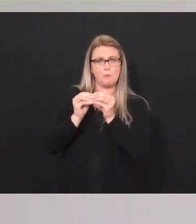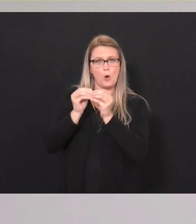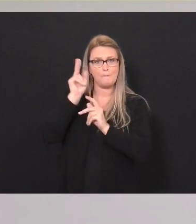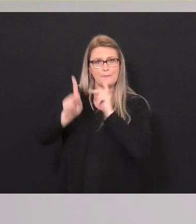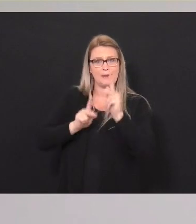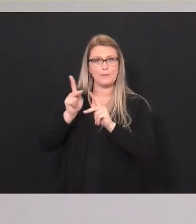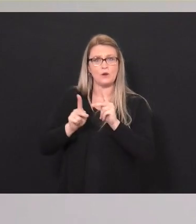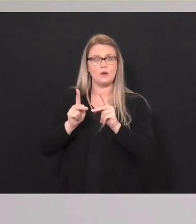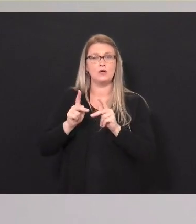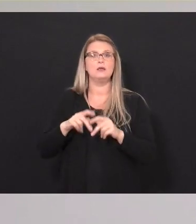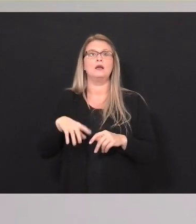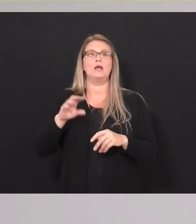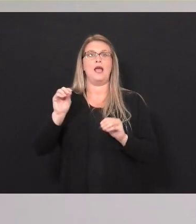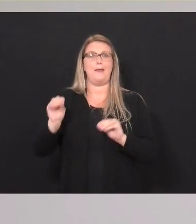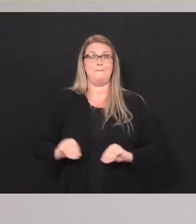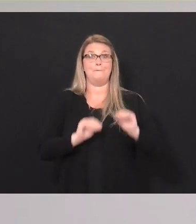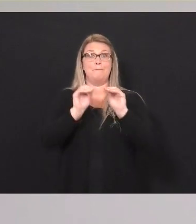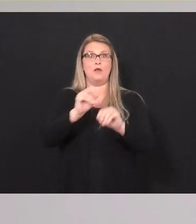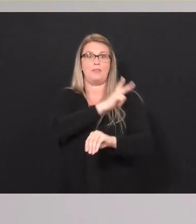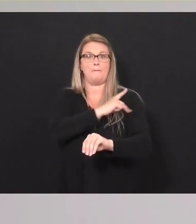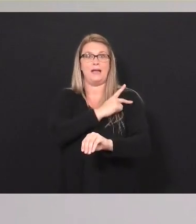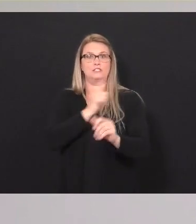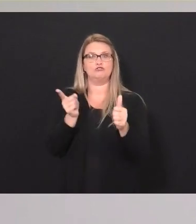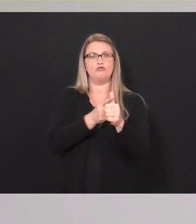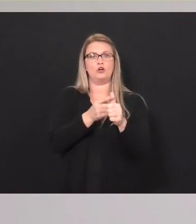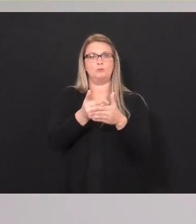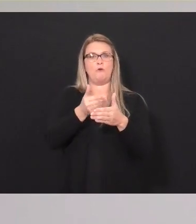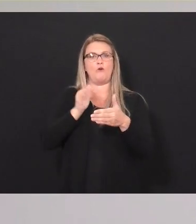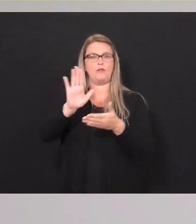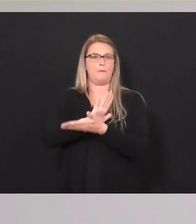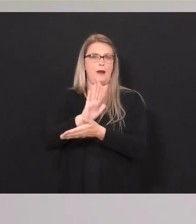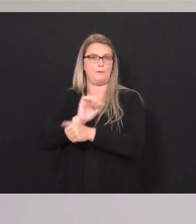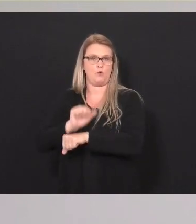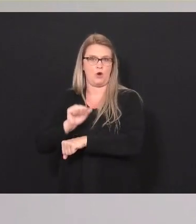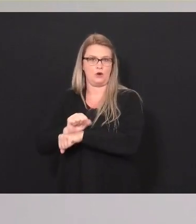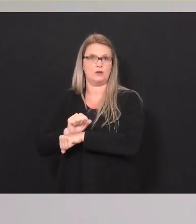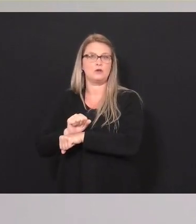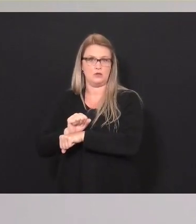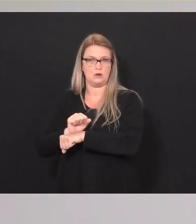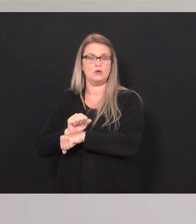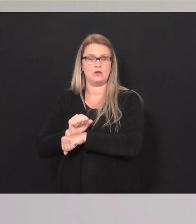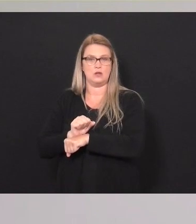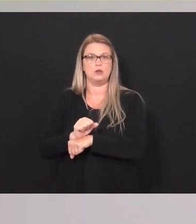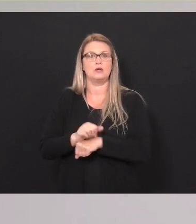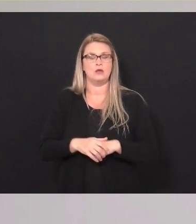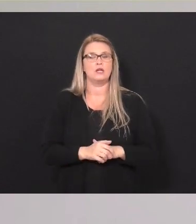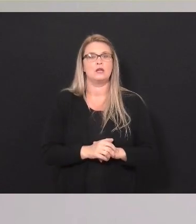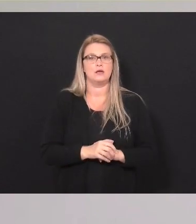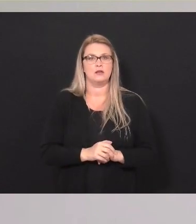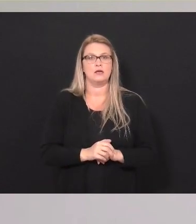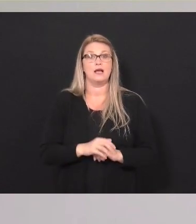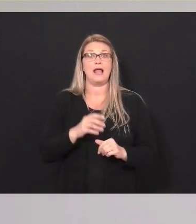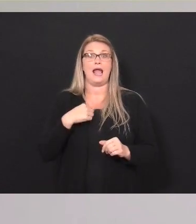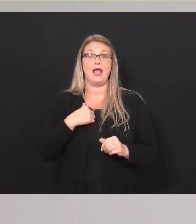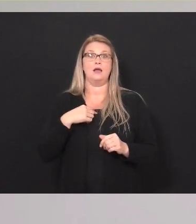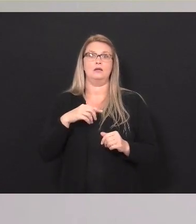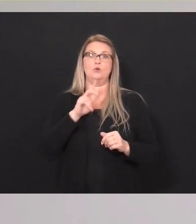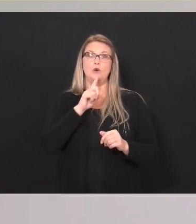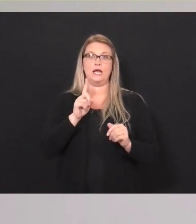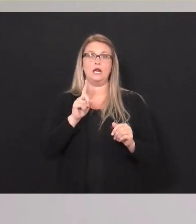patients over paperwork, and further promoting telehealth through relaxation of those requirements for Medicare